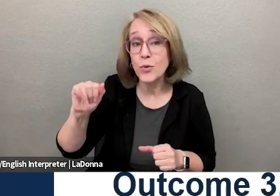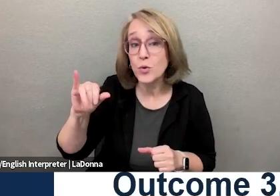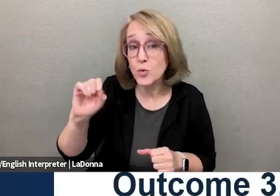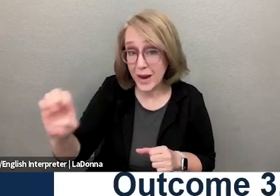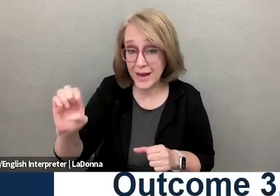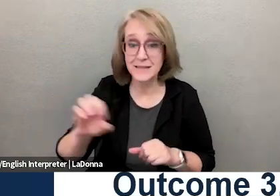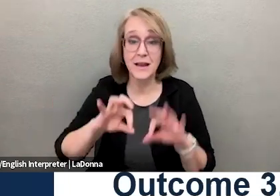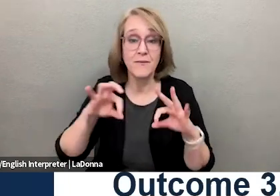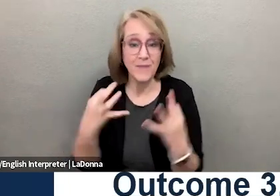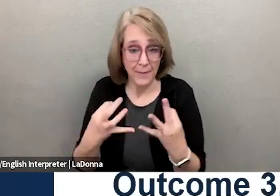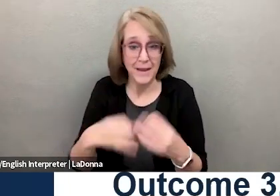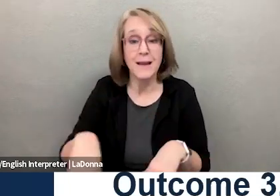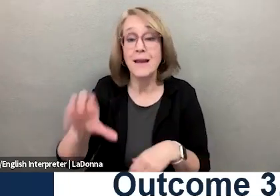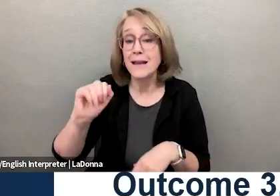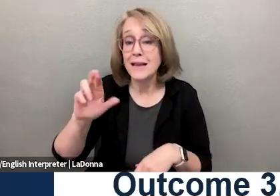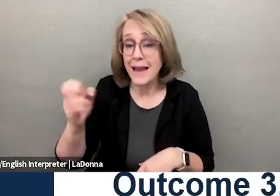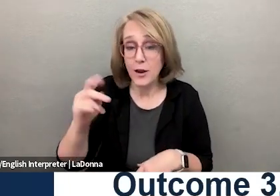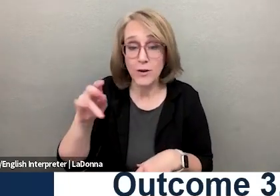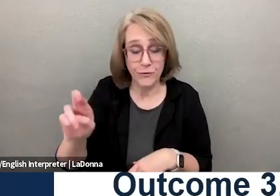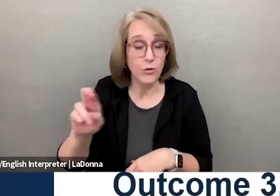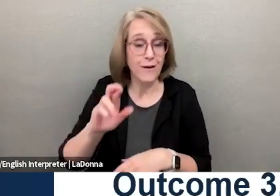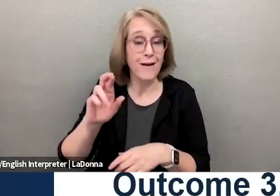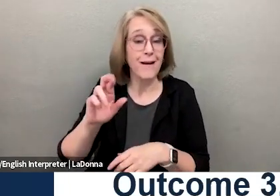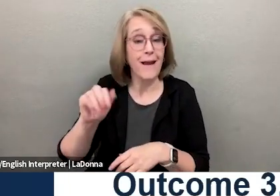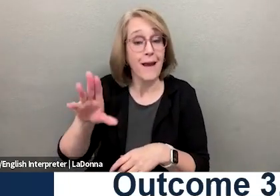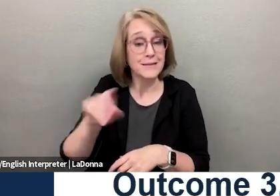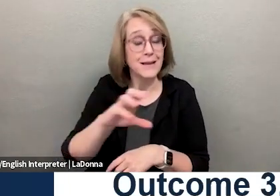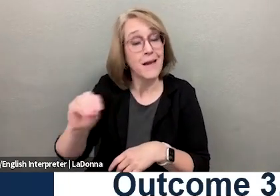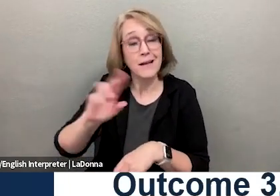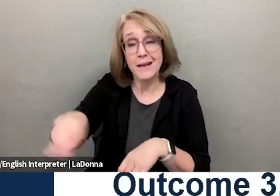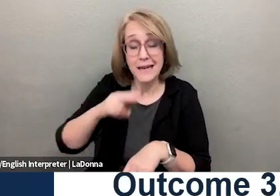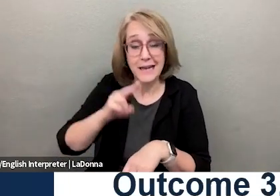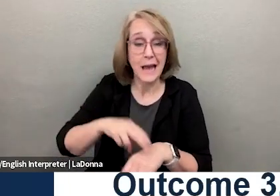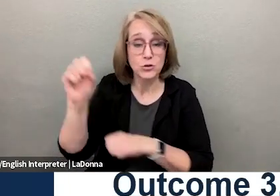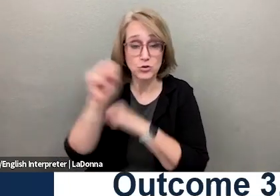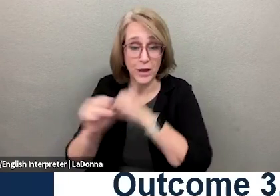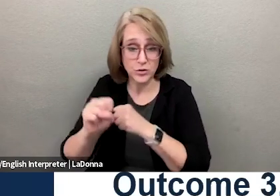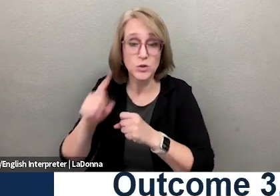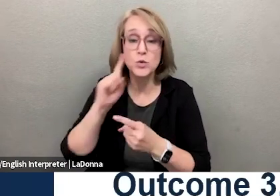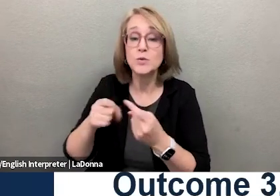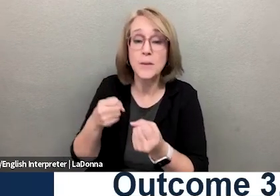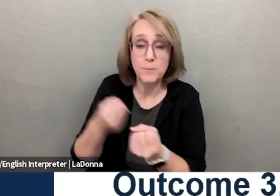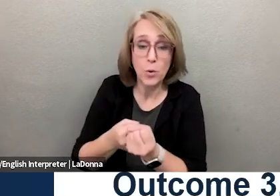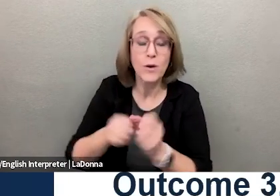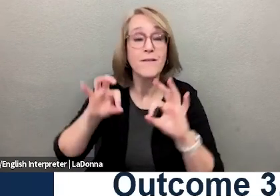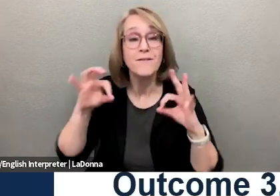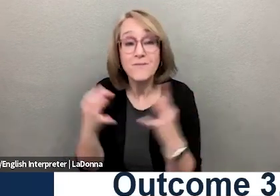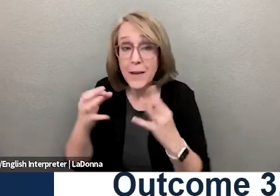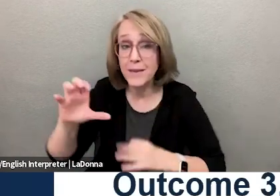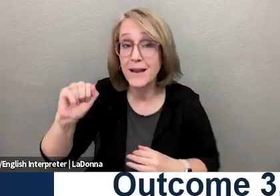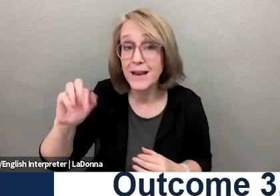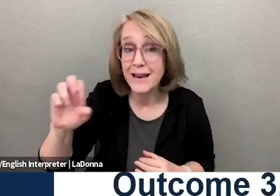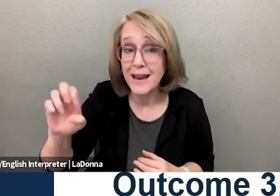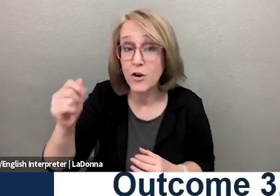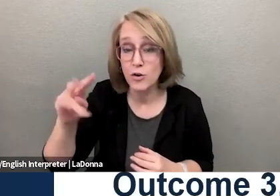the National Strategy to Support Family Caregivers to advance cross-cutting and national efforts to